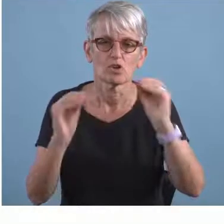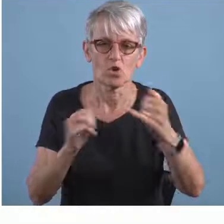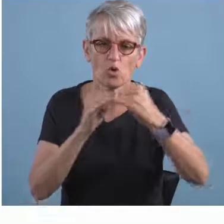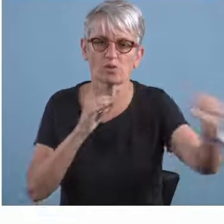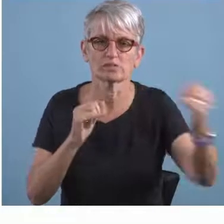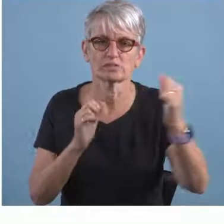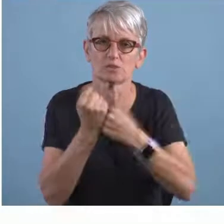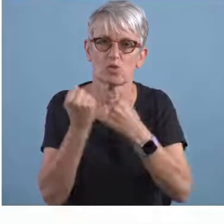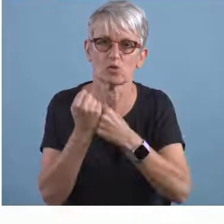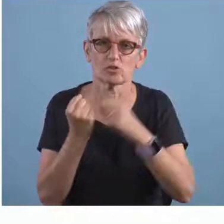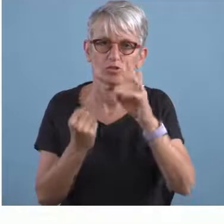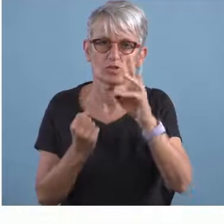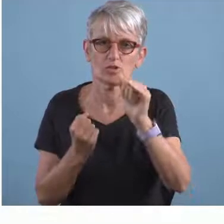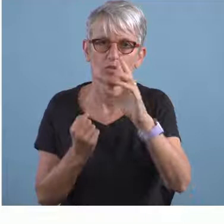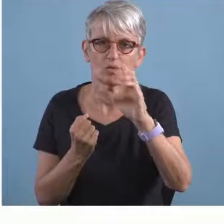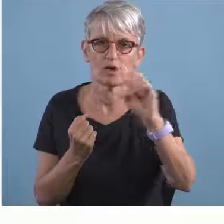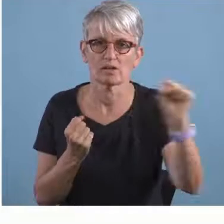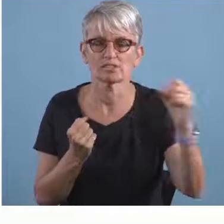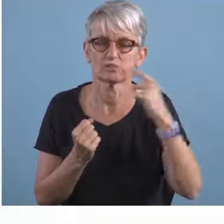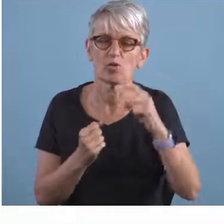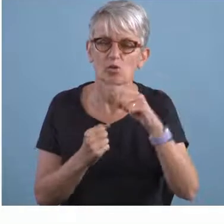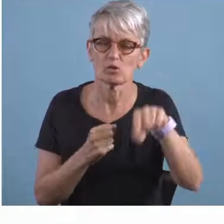for kids who are hard of hearing.